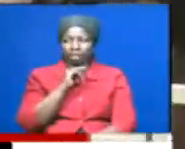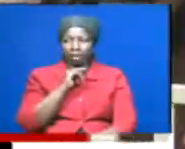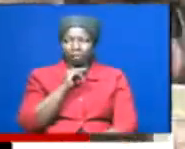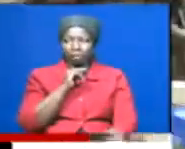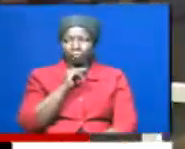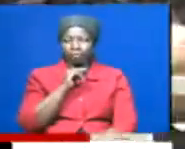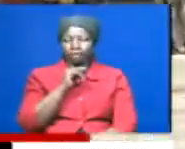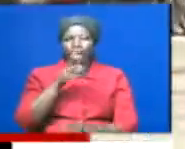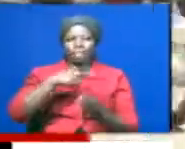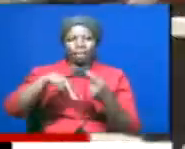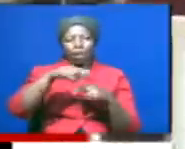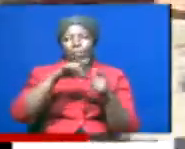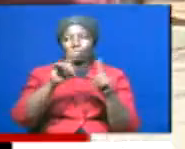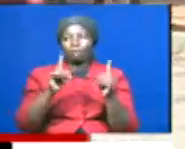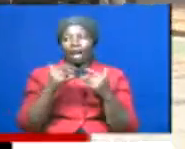roundabout, but so far